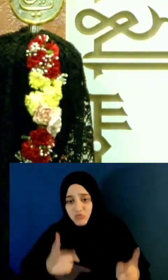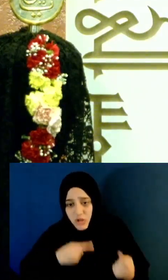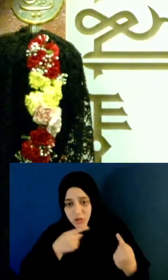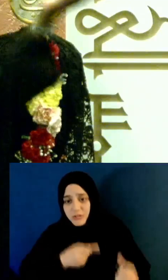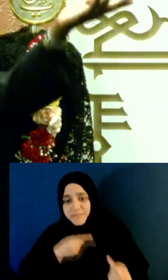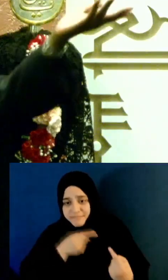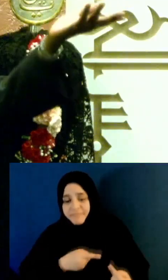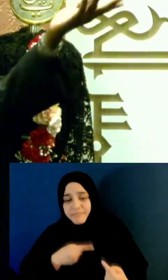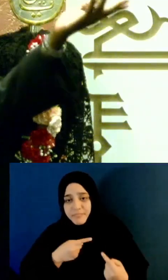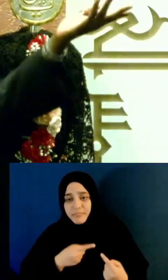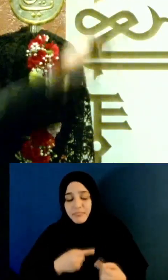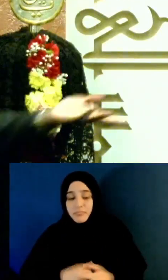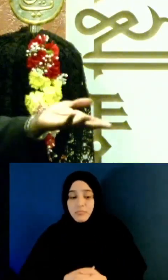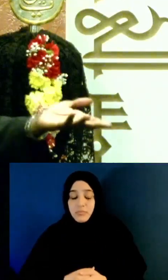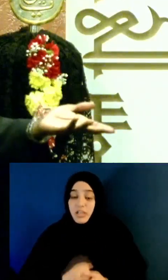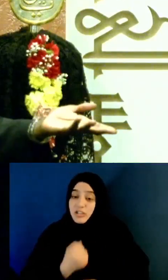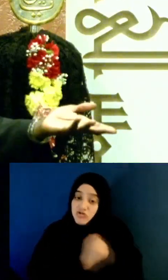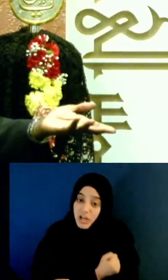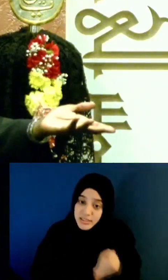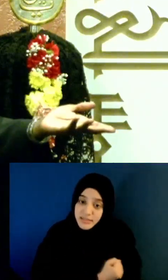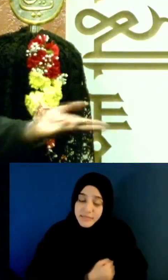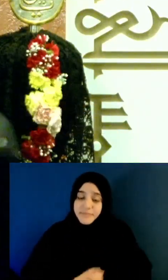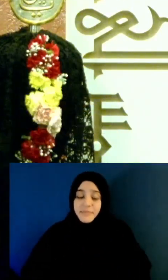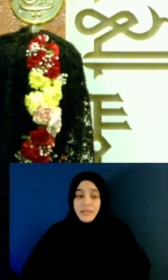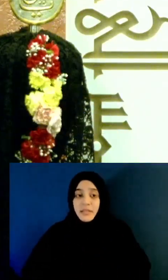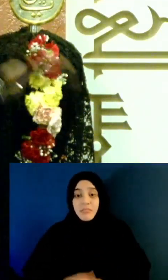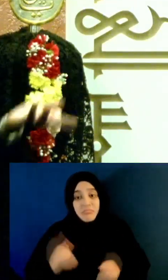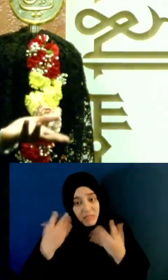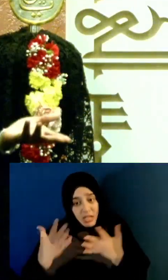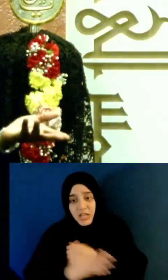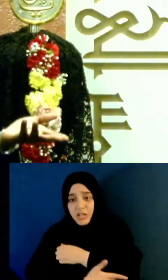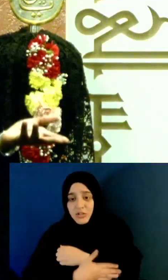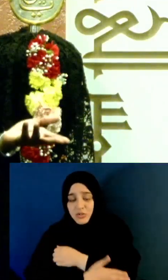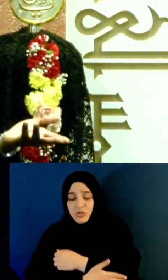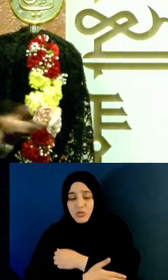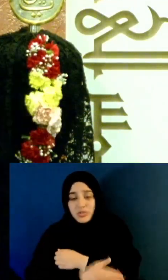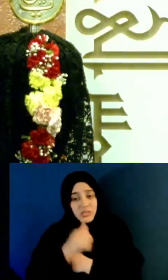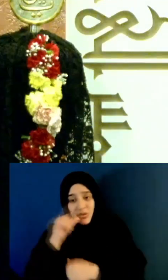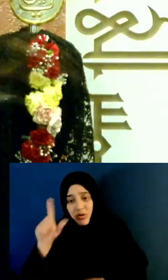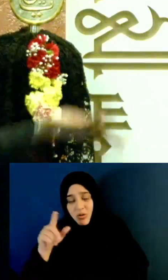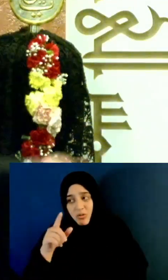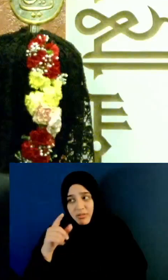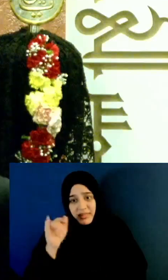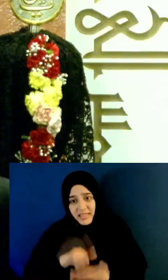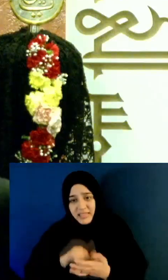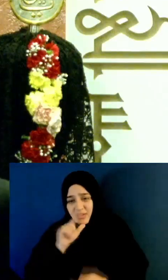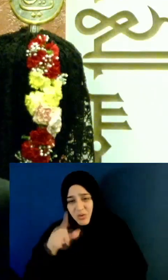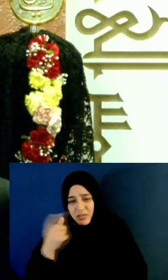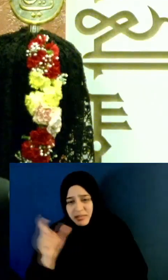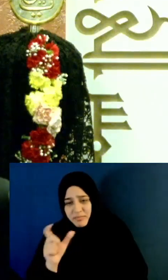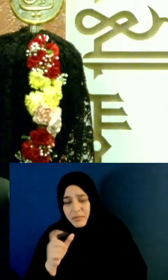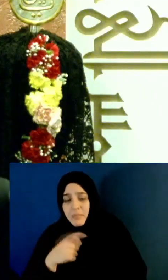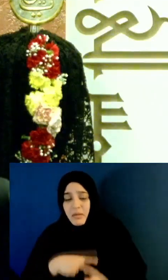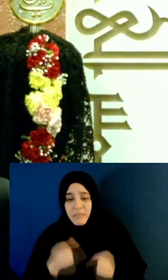which many countries, not only Islam, don't really sanction people taking drugs.